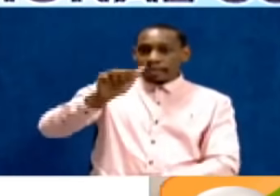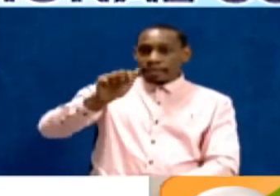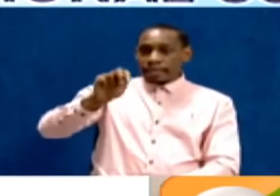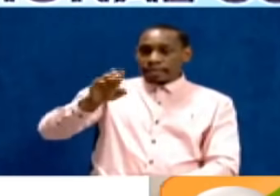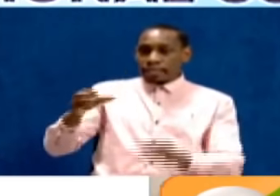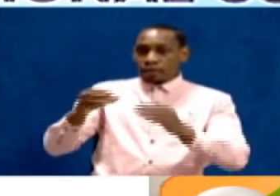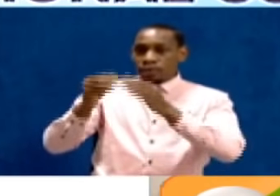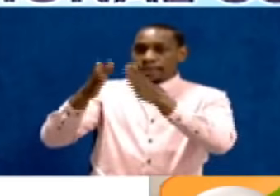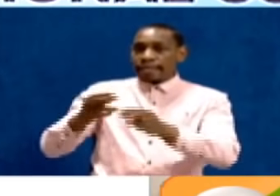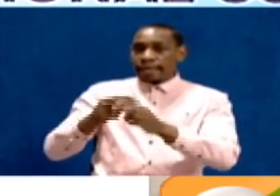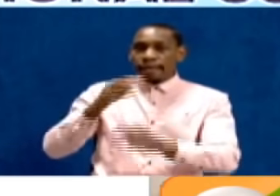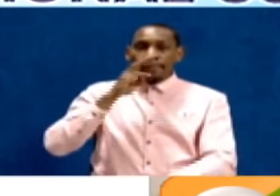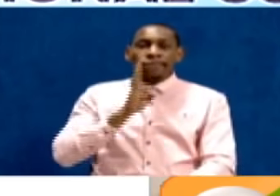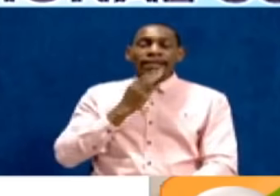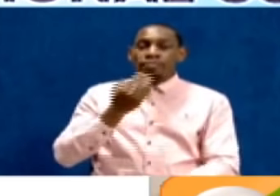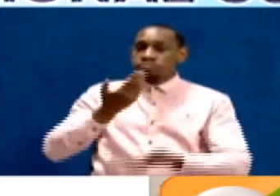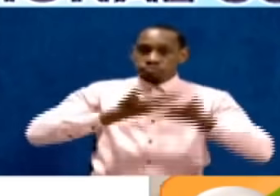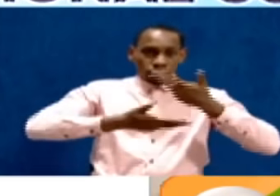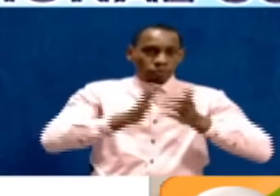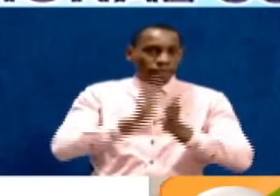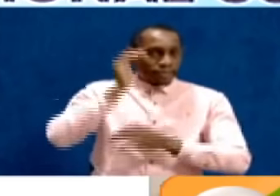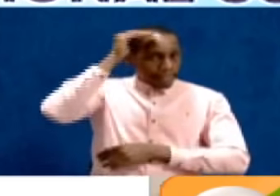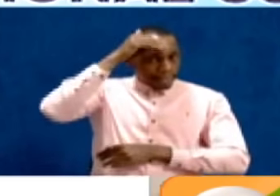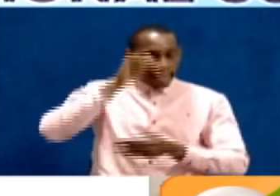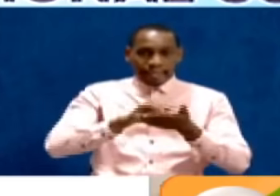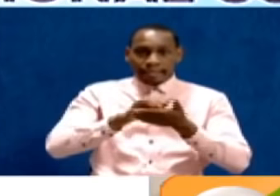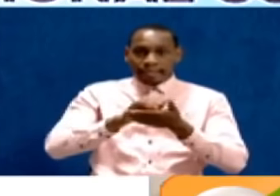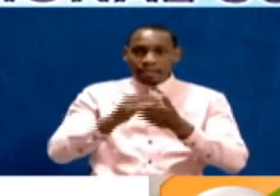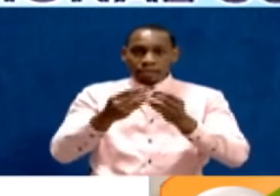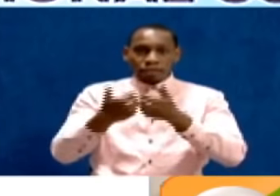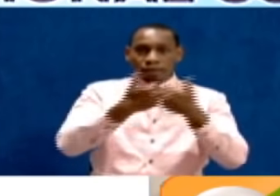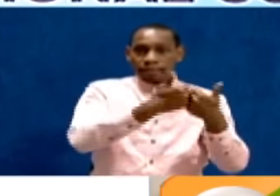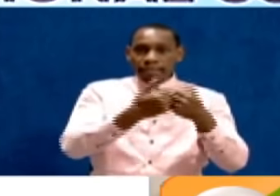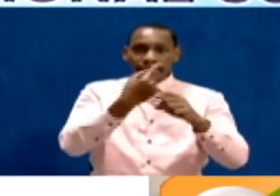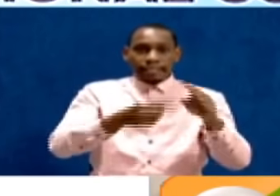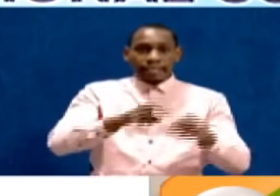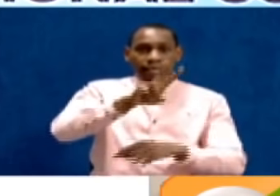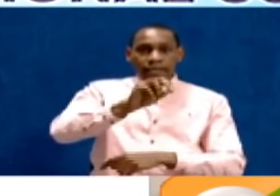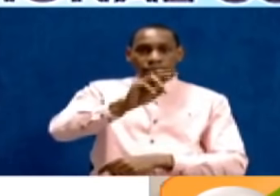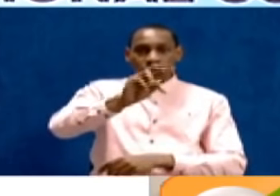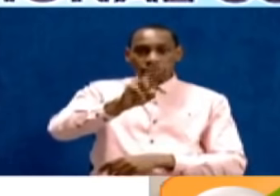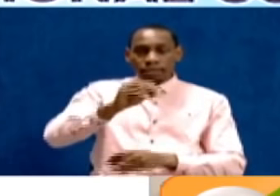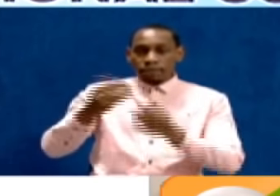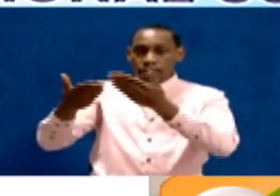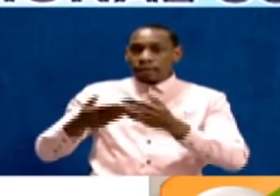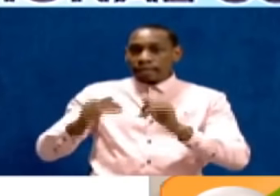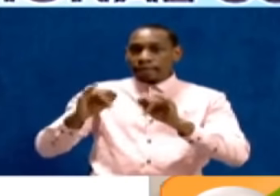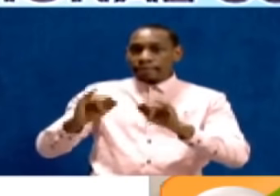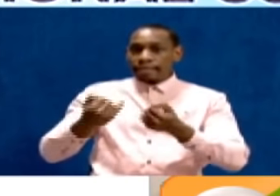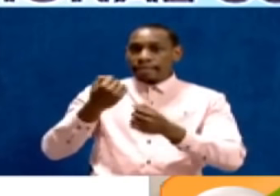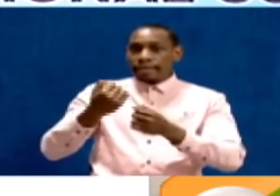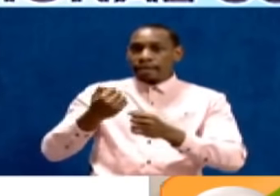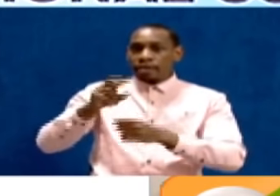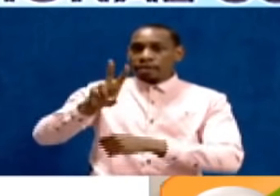party leader Musalia Mudavadi speaks to Lillian Muli on weathering the storms of 2020 into